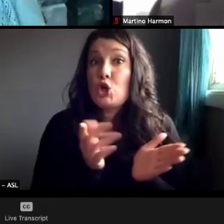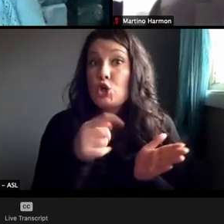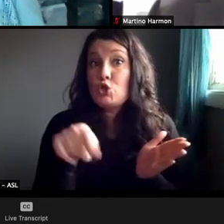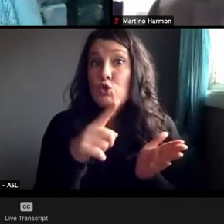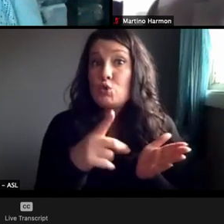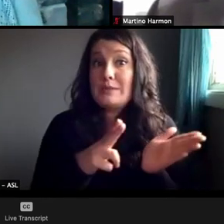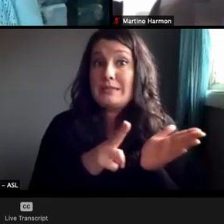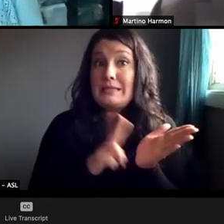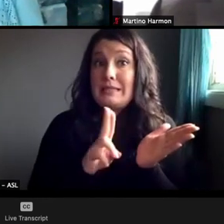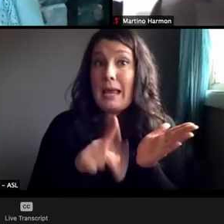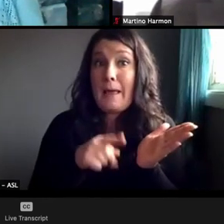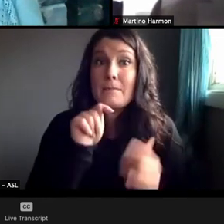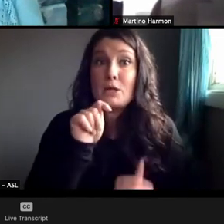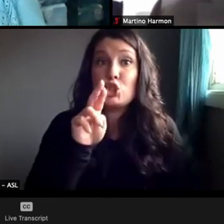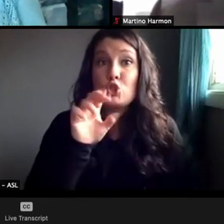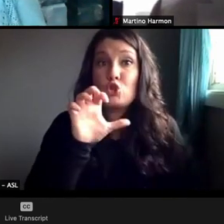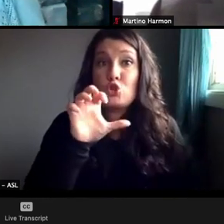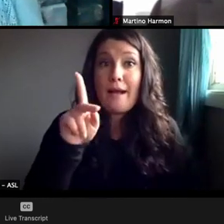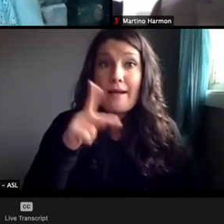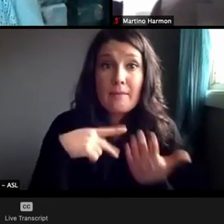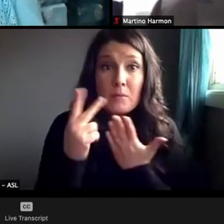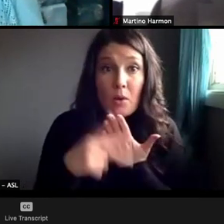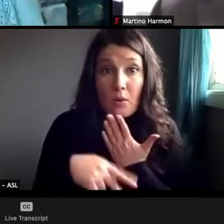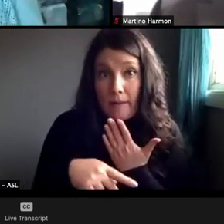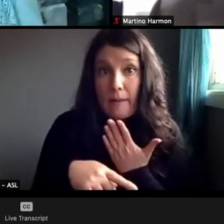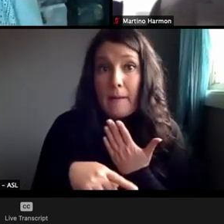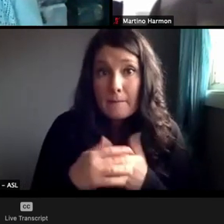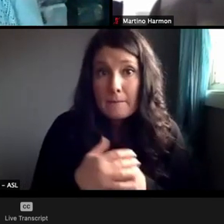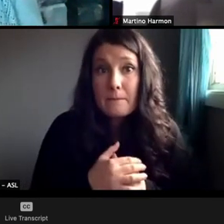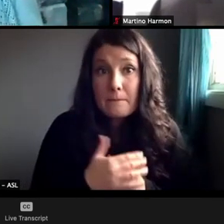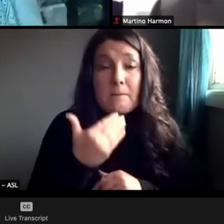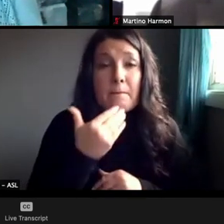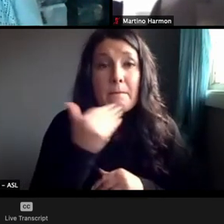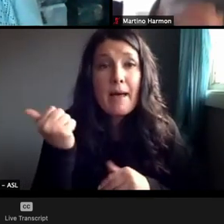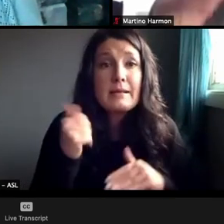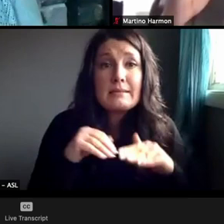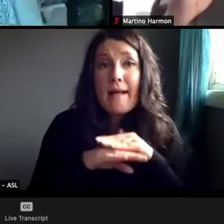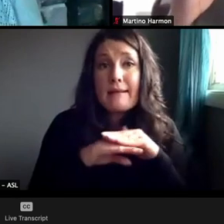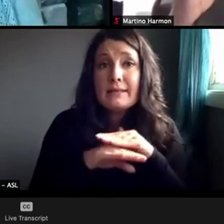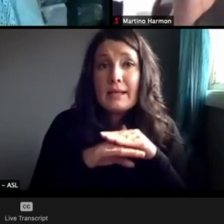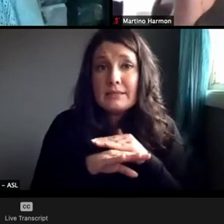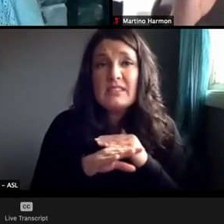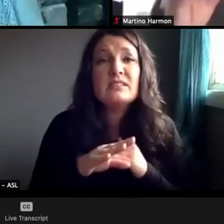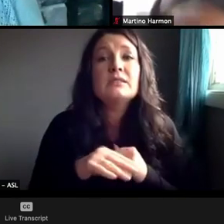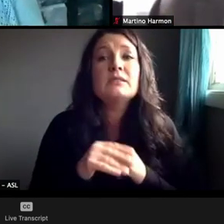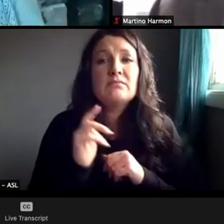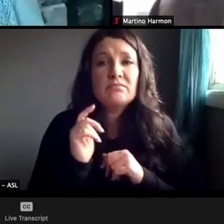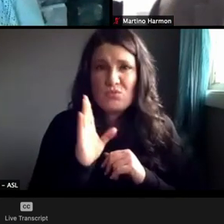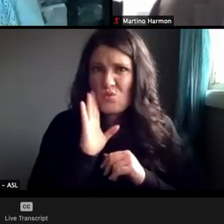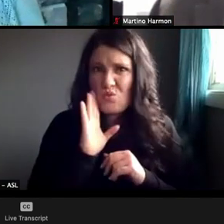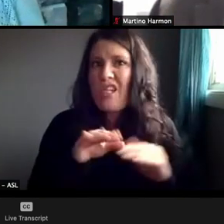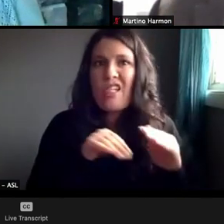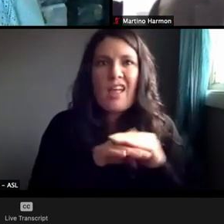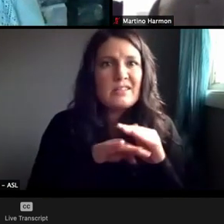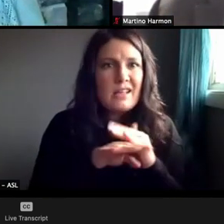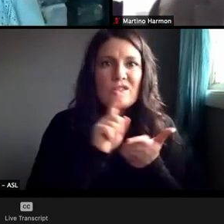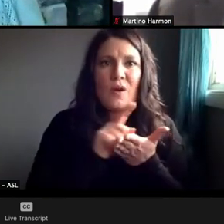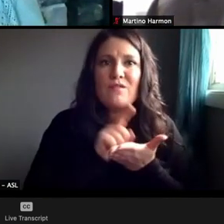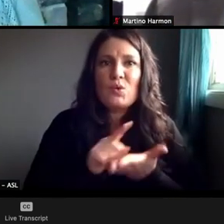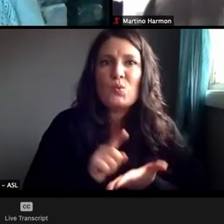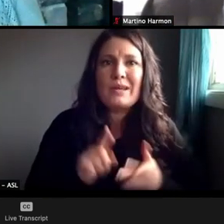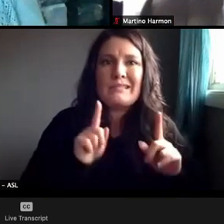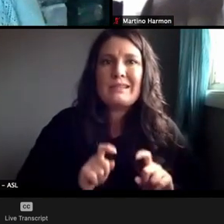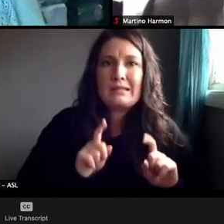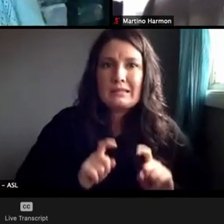and tracking program. That's the best way to get access. There'll be plenty of access available at least once a week for testing in the weeks